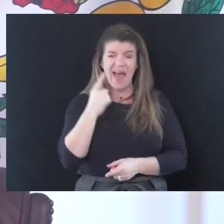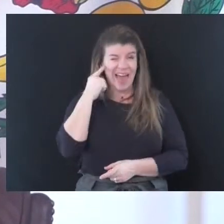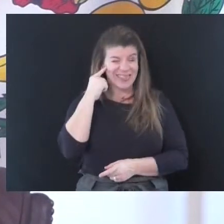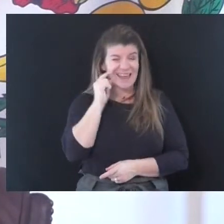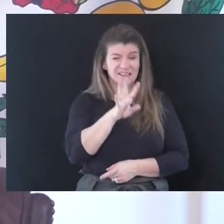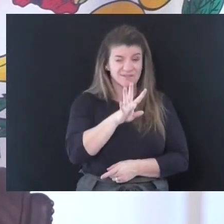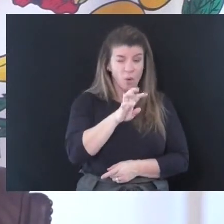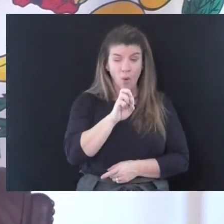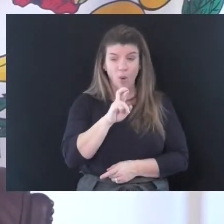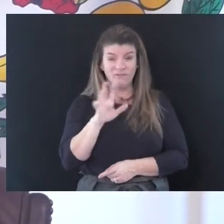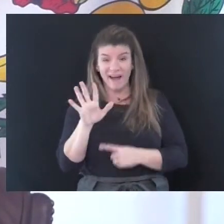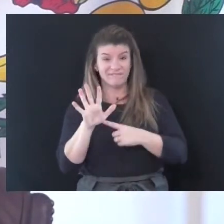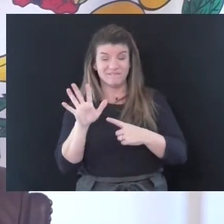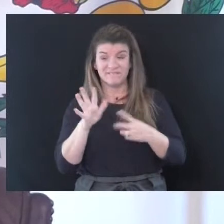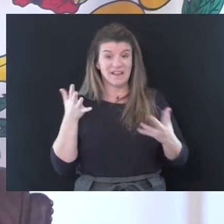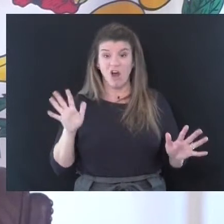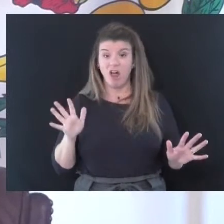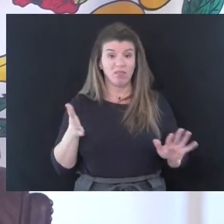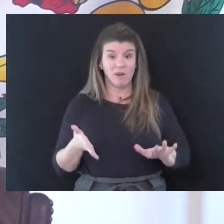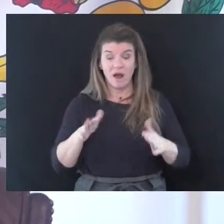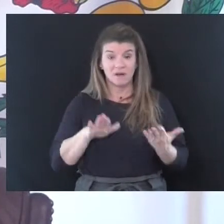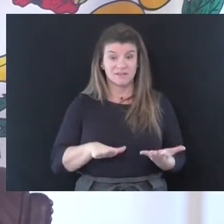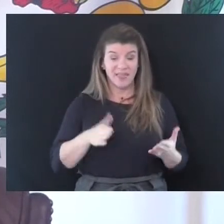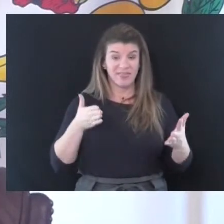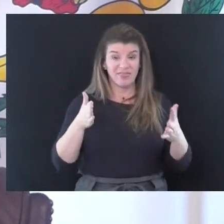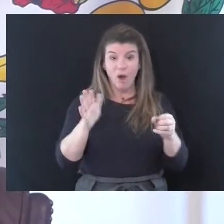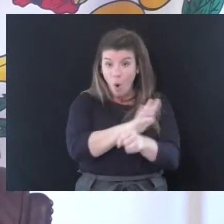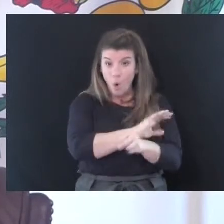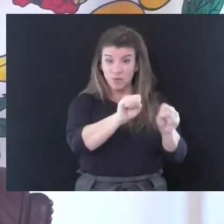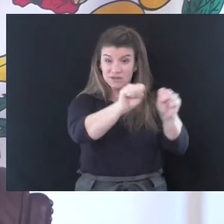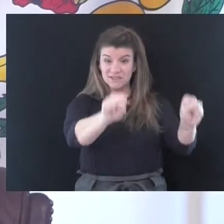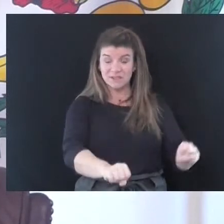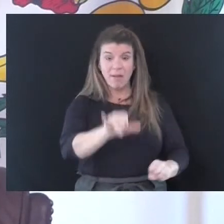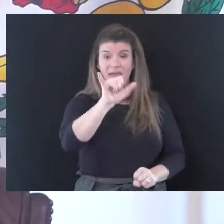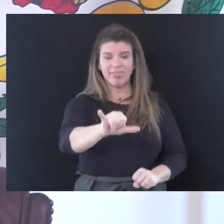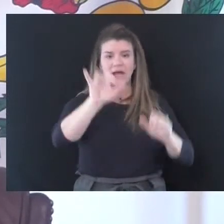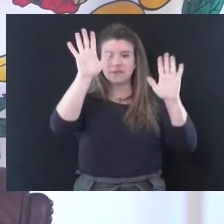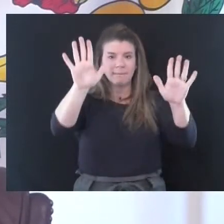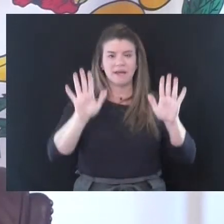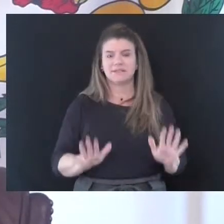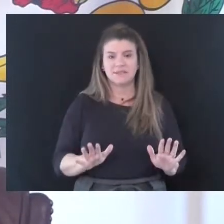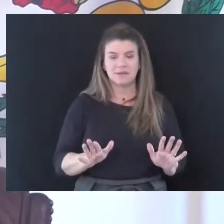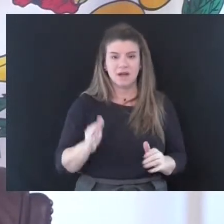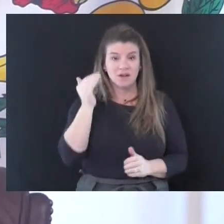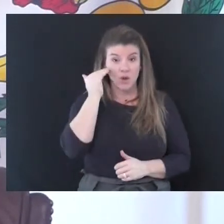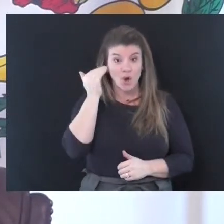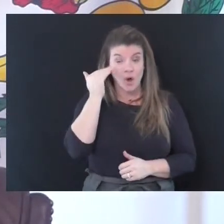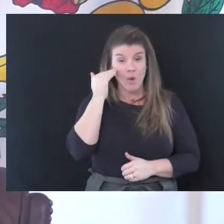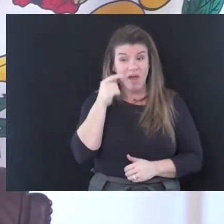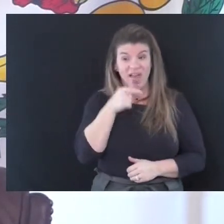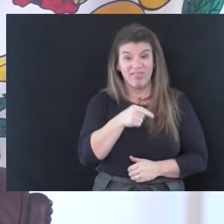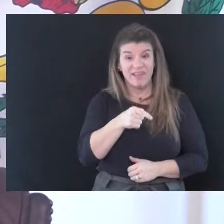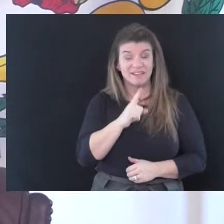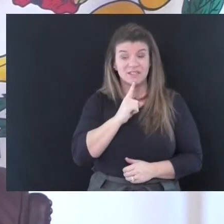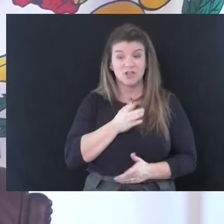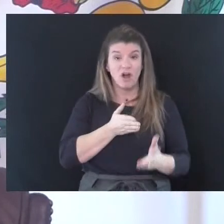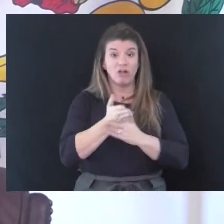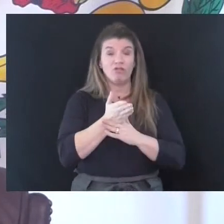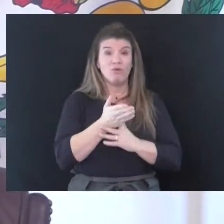the entire corrections system. It is amazing to think how this has gone through